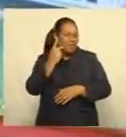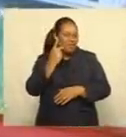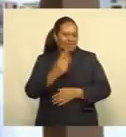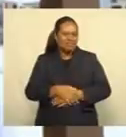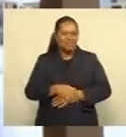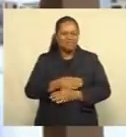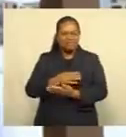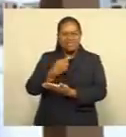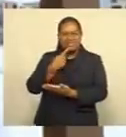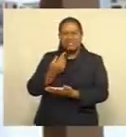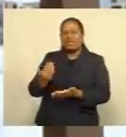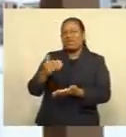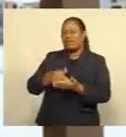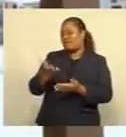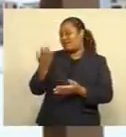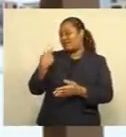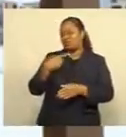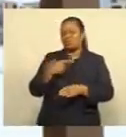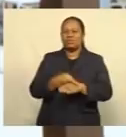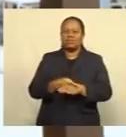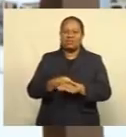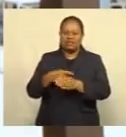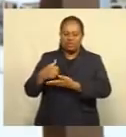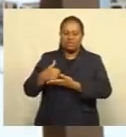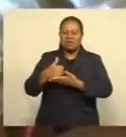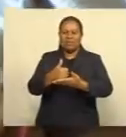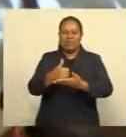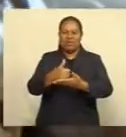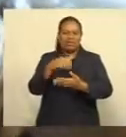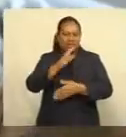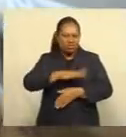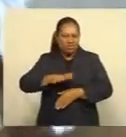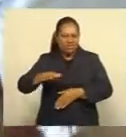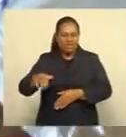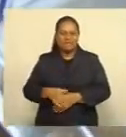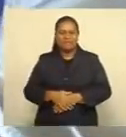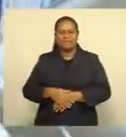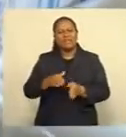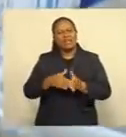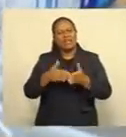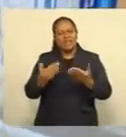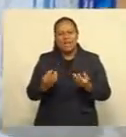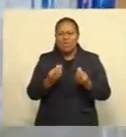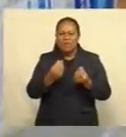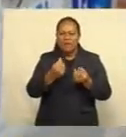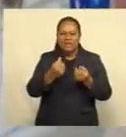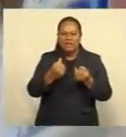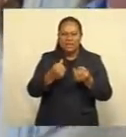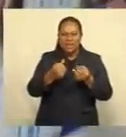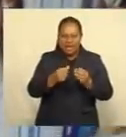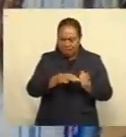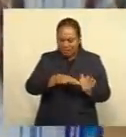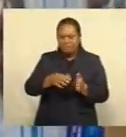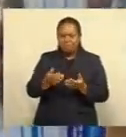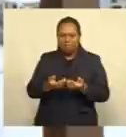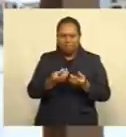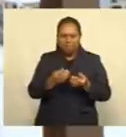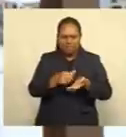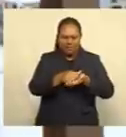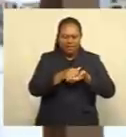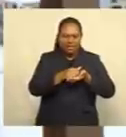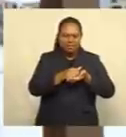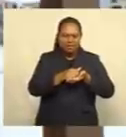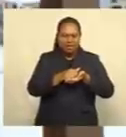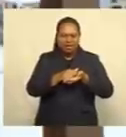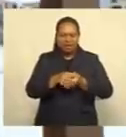had arrived last week and this is all to support our kids. Money has been put aside for this. Sacrifices made just to be here for